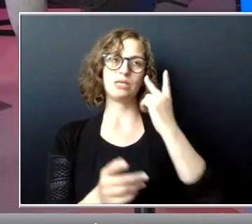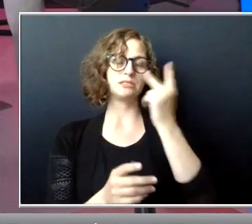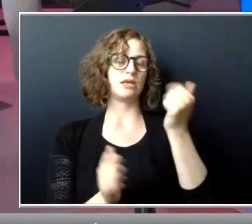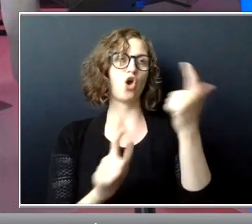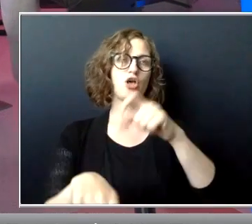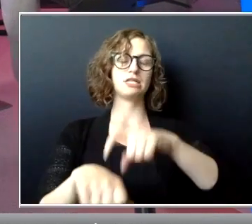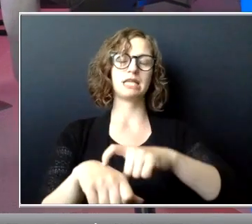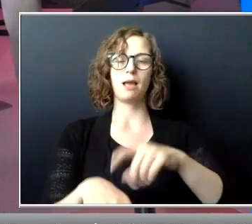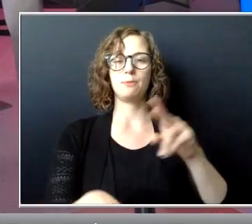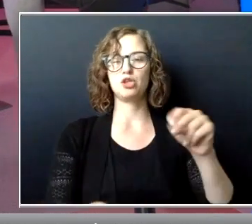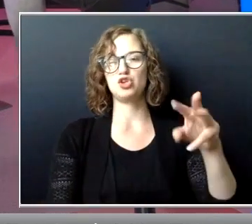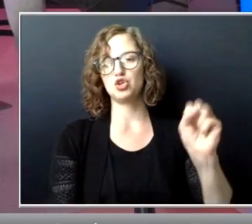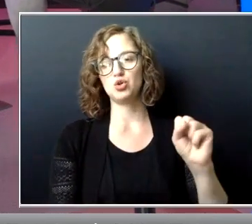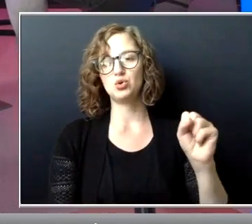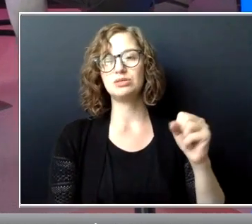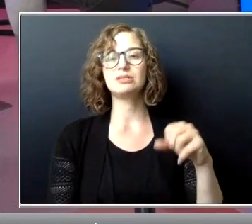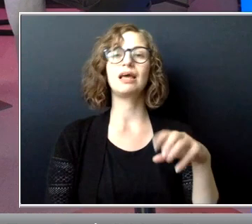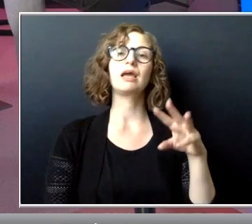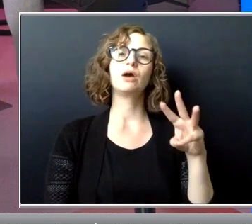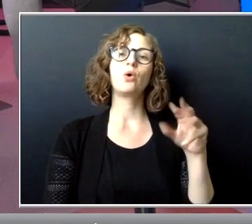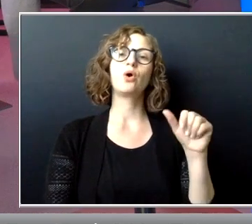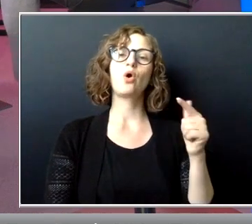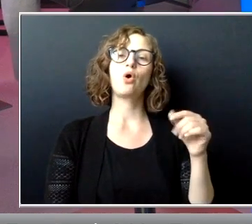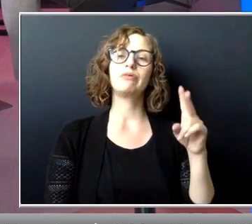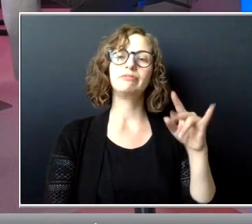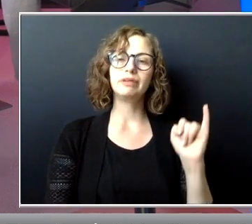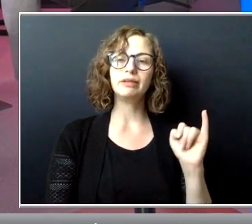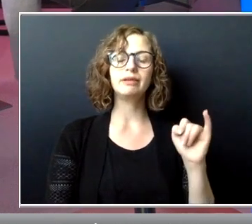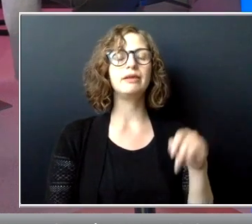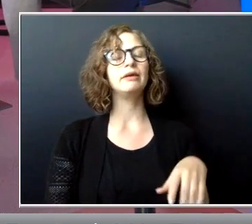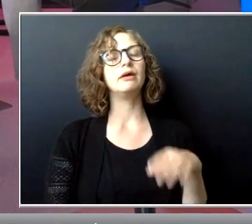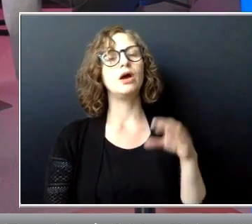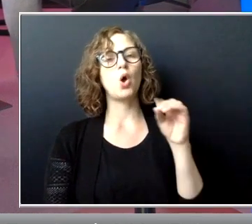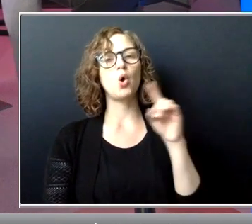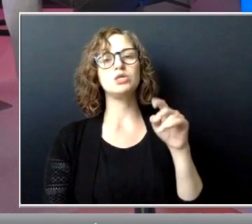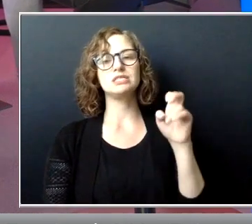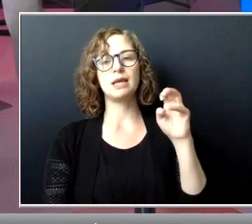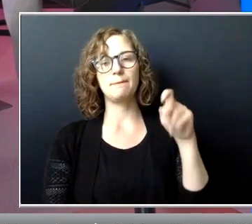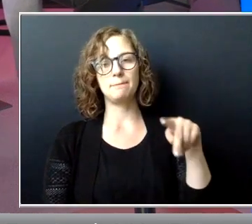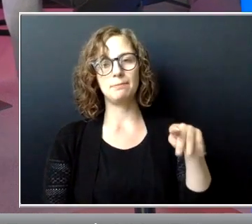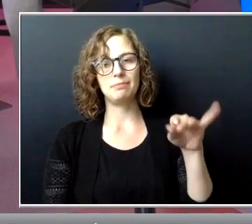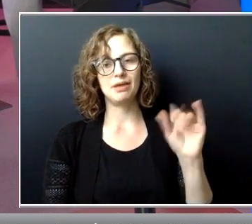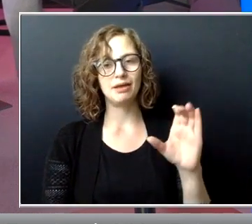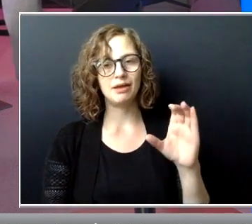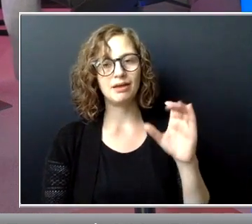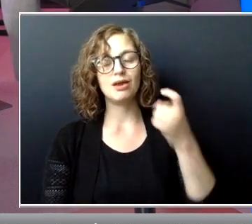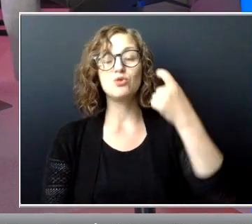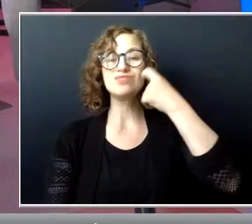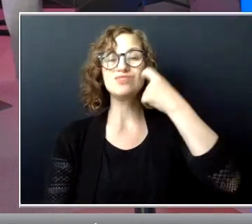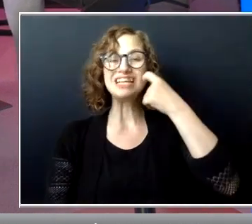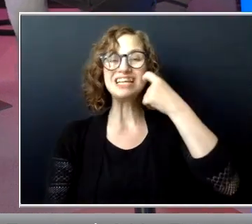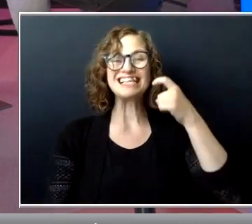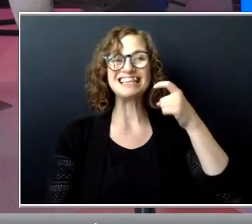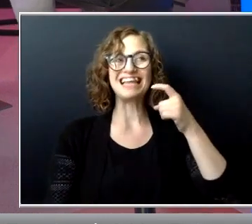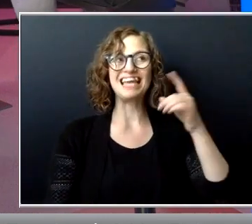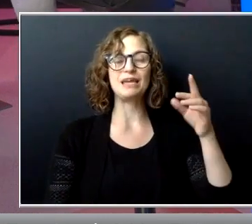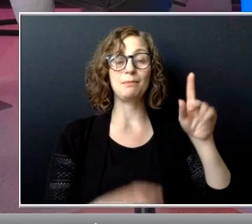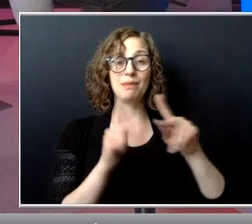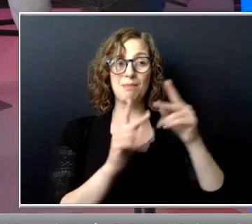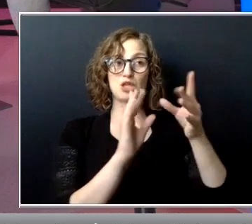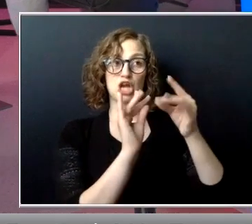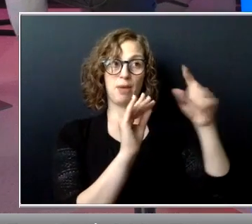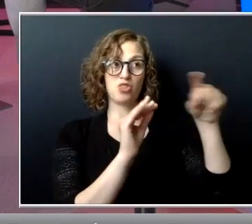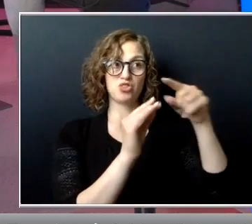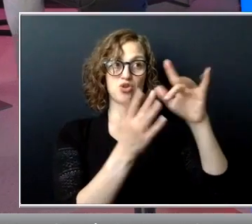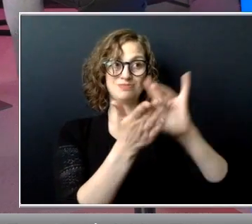like Wegovy and Ozempic, but lately we hear about them connected to weight loss. Right. Weight loss, and they were first made for